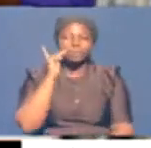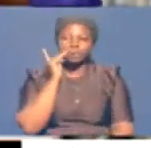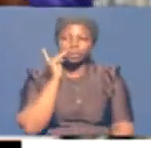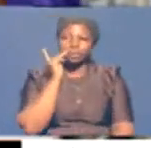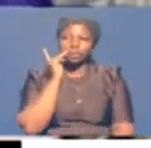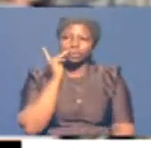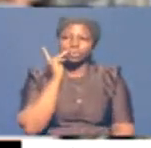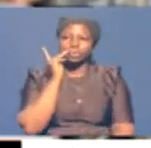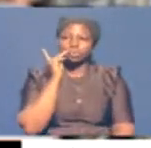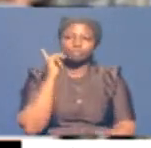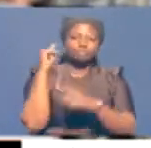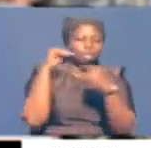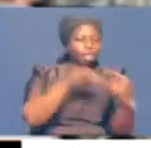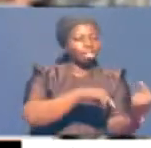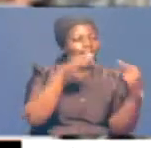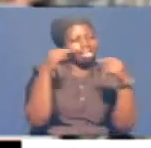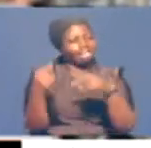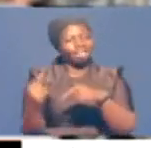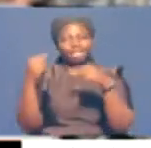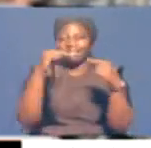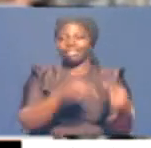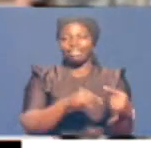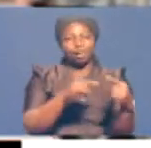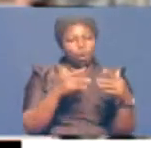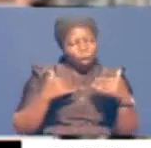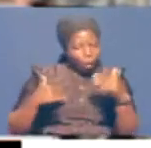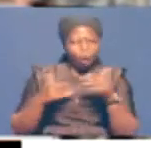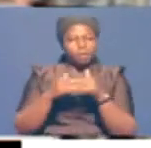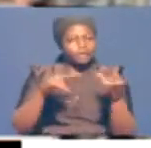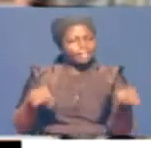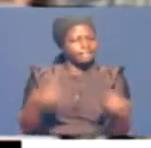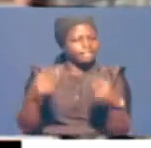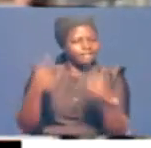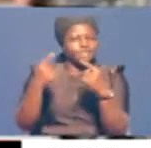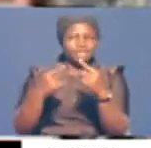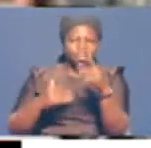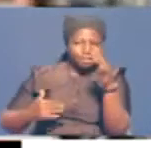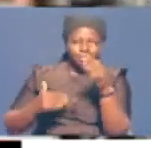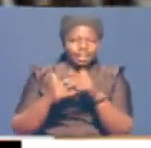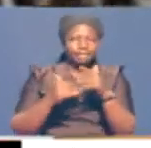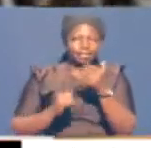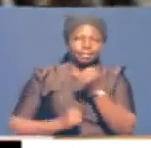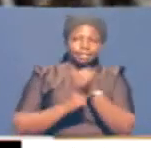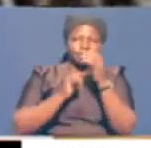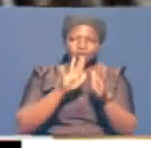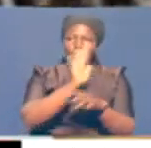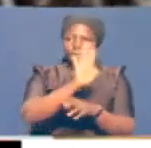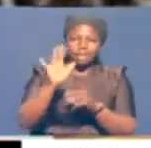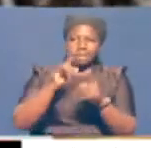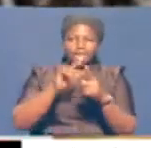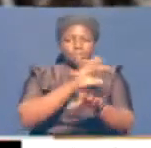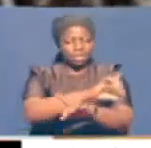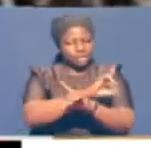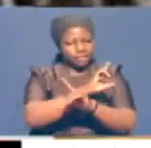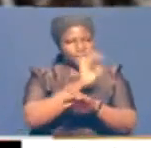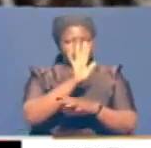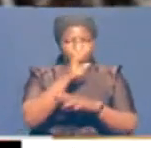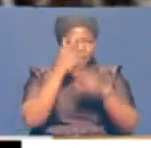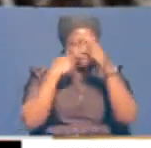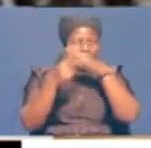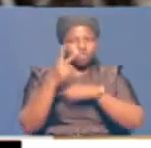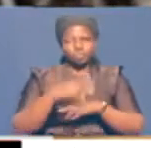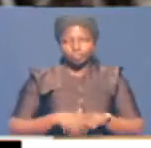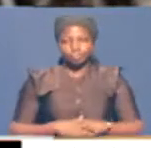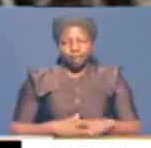The confrontation sparked a near violence among their different supporters as they depended on their views. Lazima watu